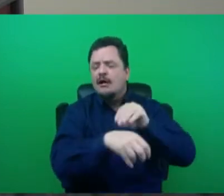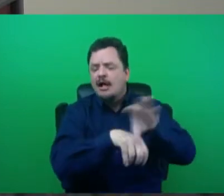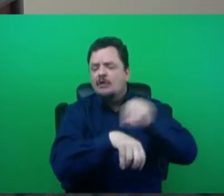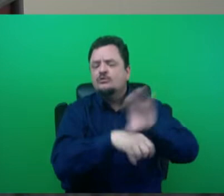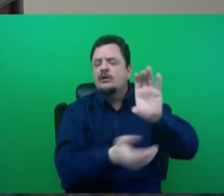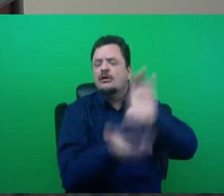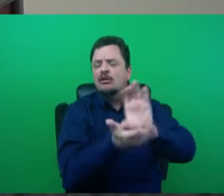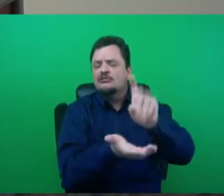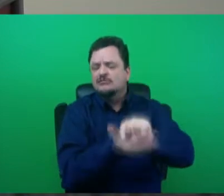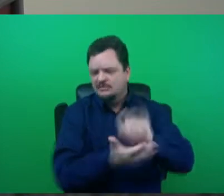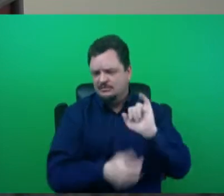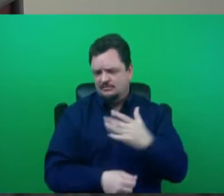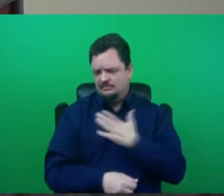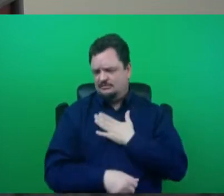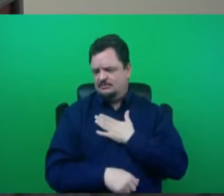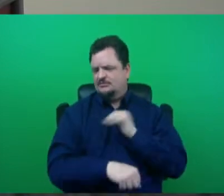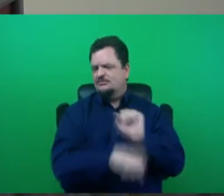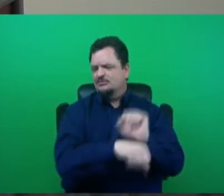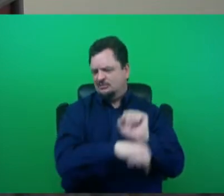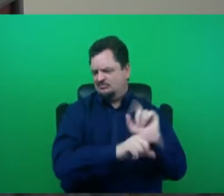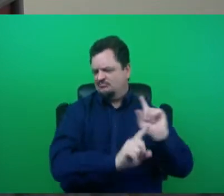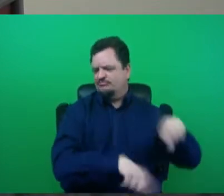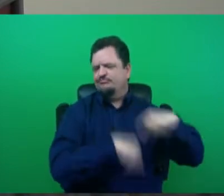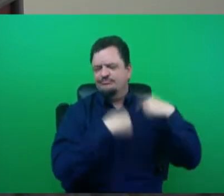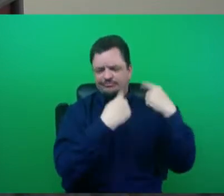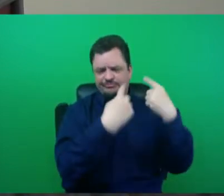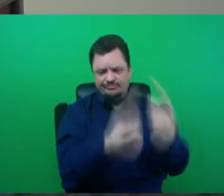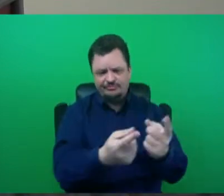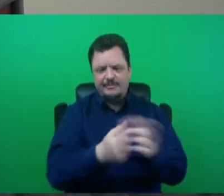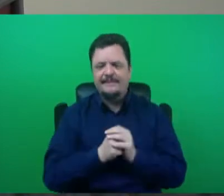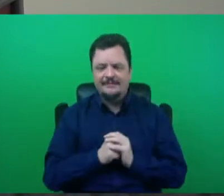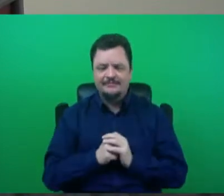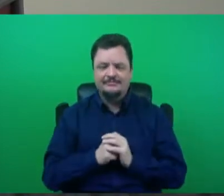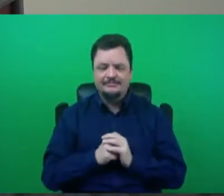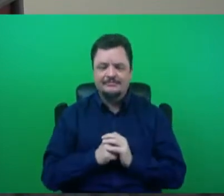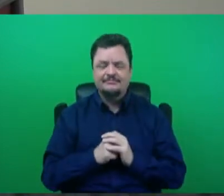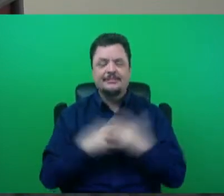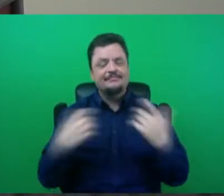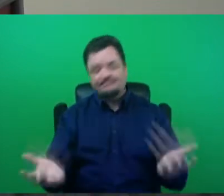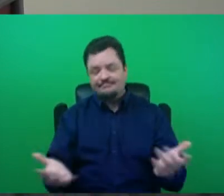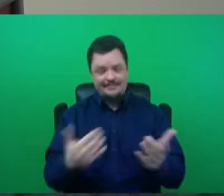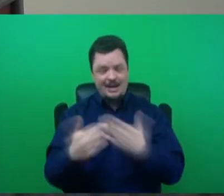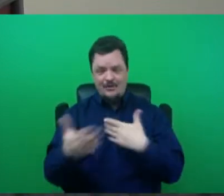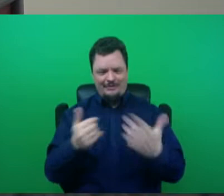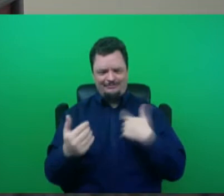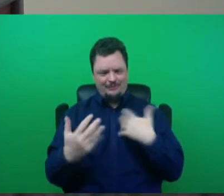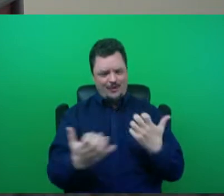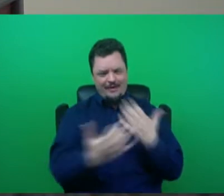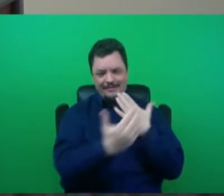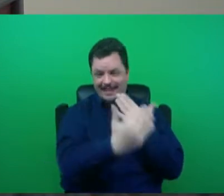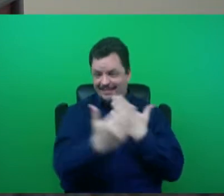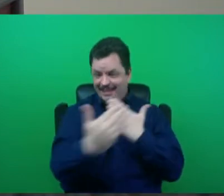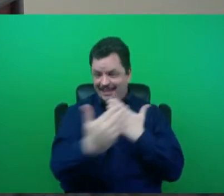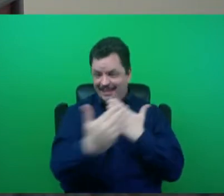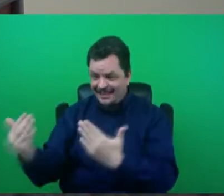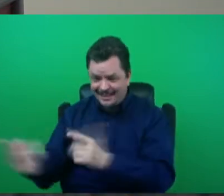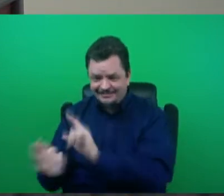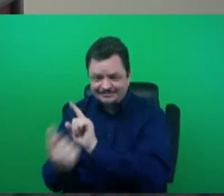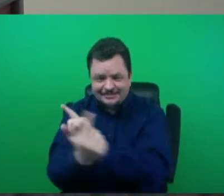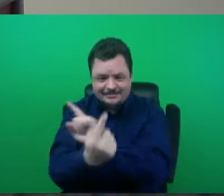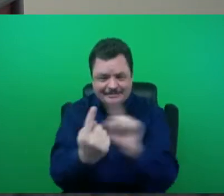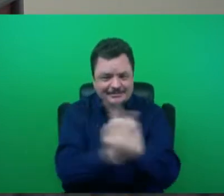will. And so anyway, I'm just grateful to meet everybody. I'm grateful to learn,